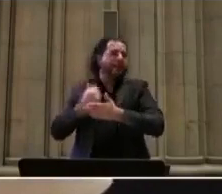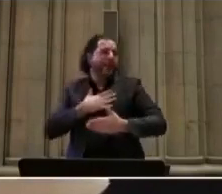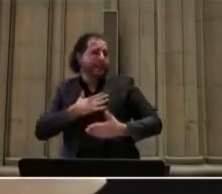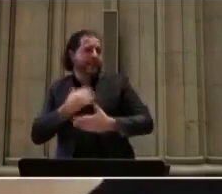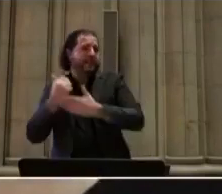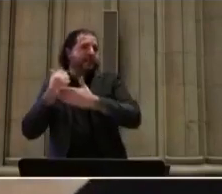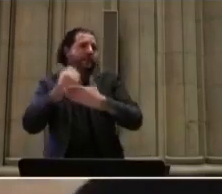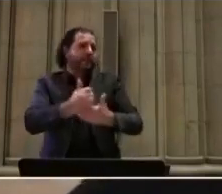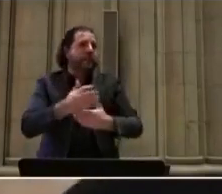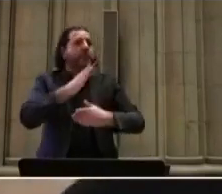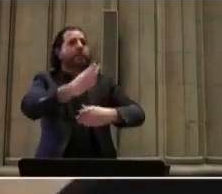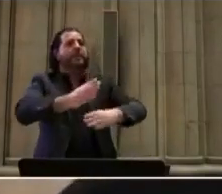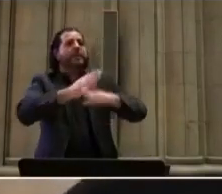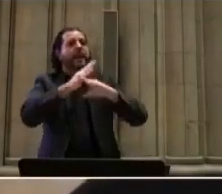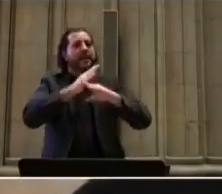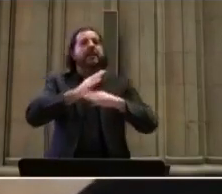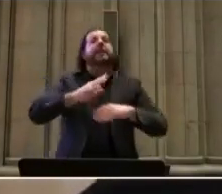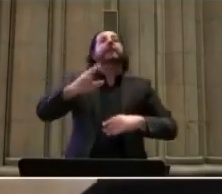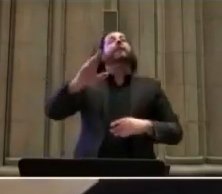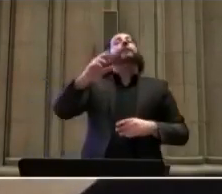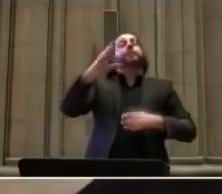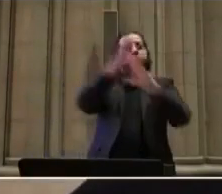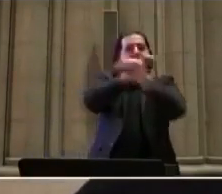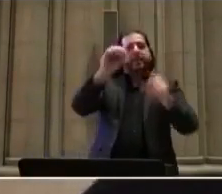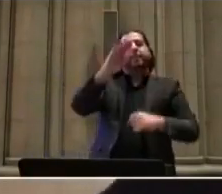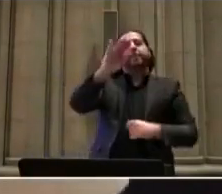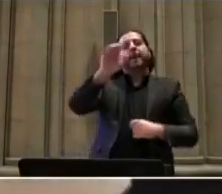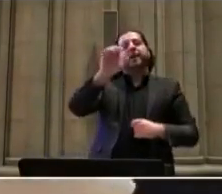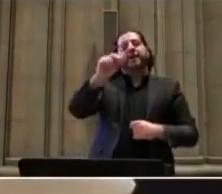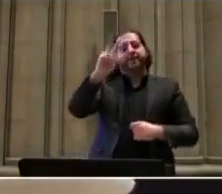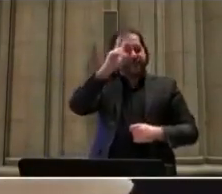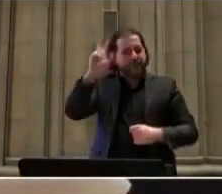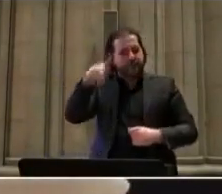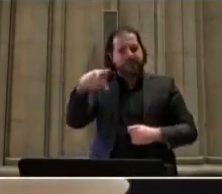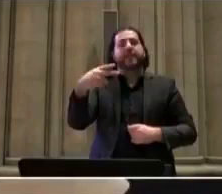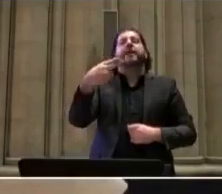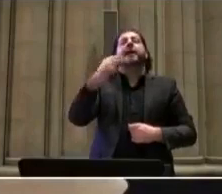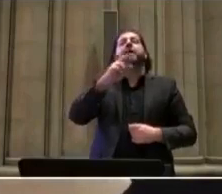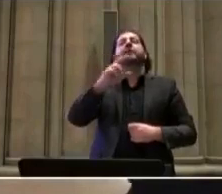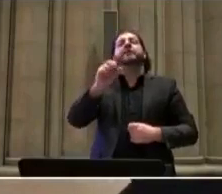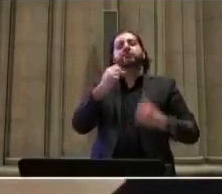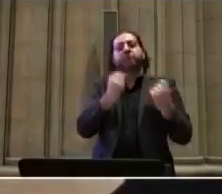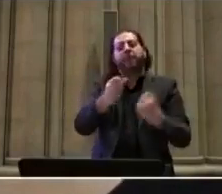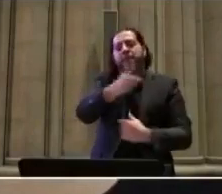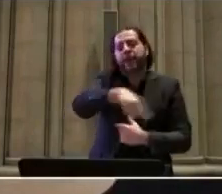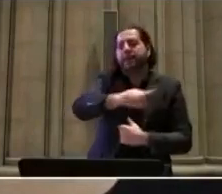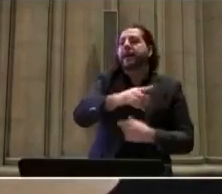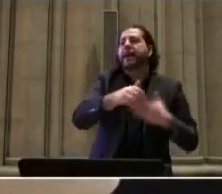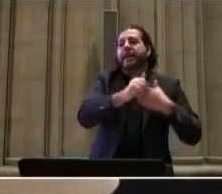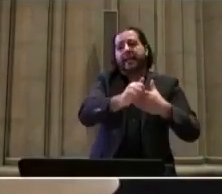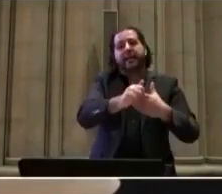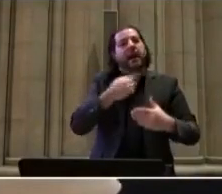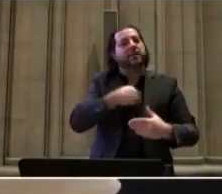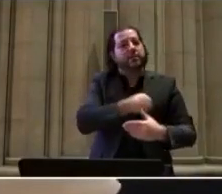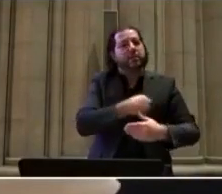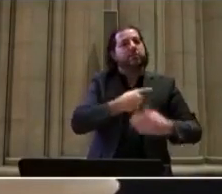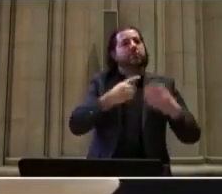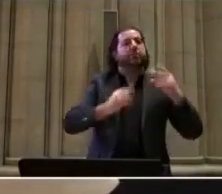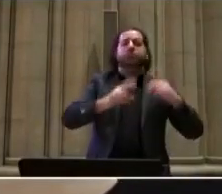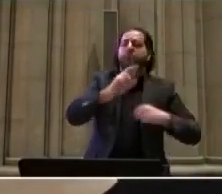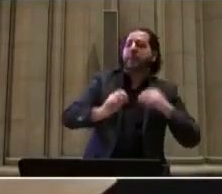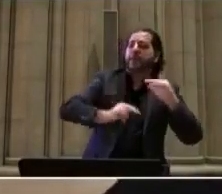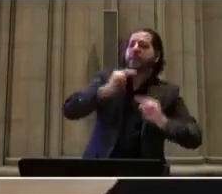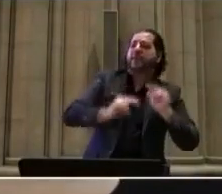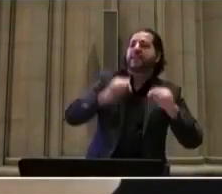Joe Biden and Vice President Kamala Harris, that you strengthen their resolve as they lead us in rebuilding this nation with